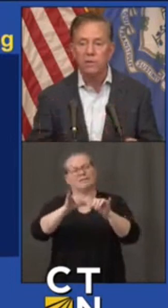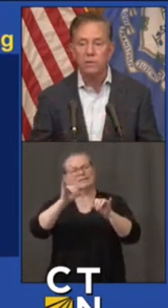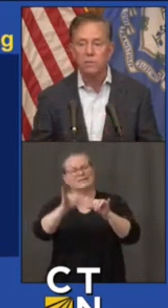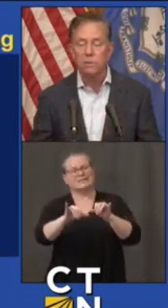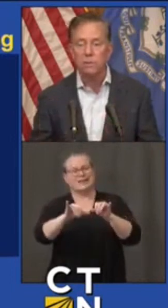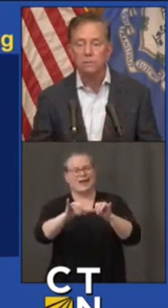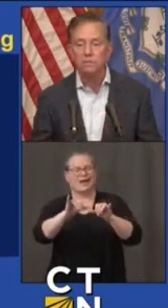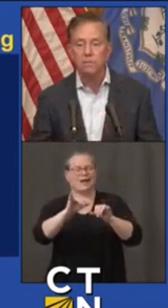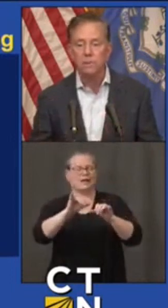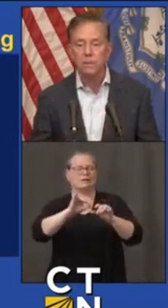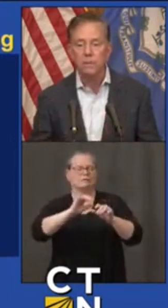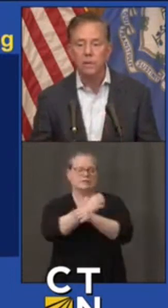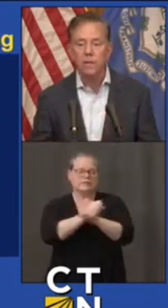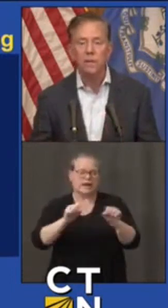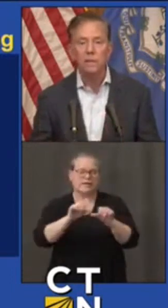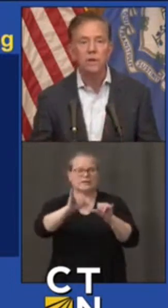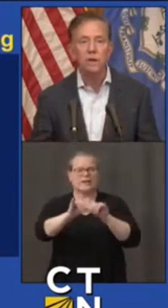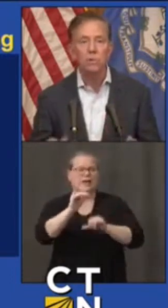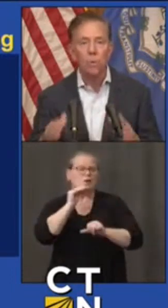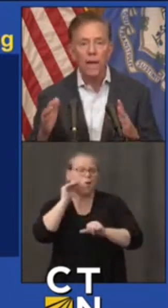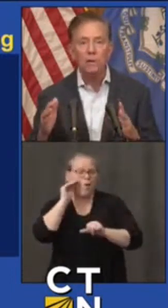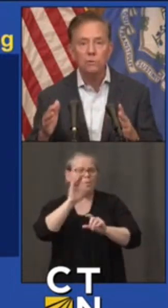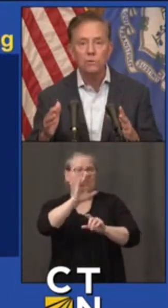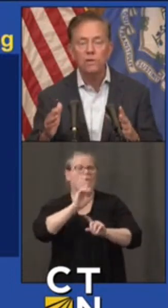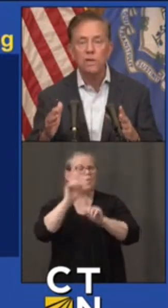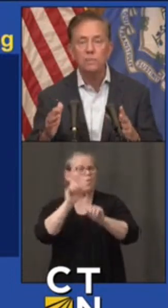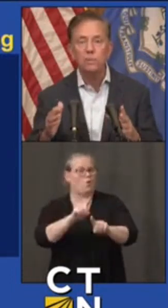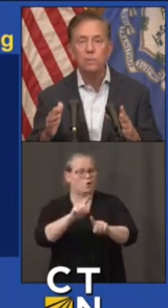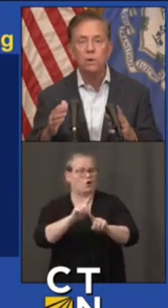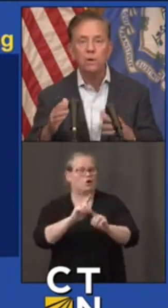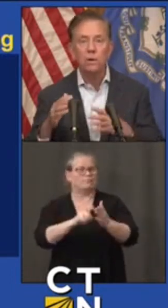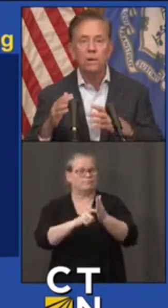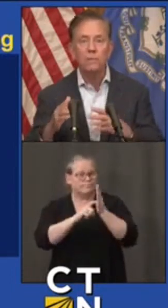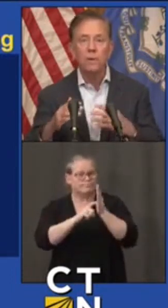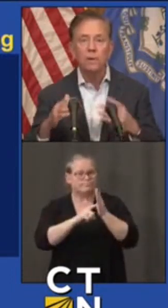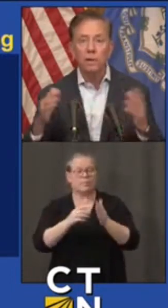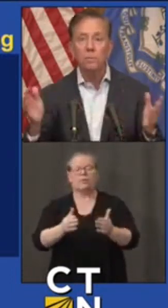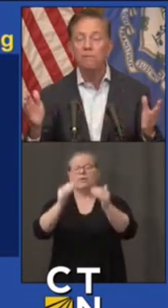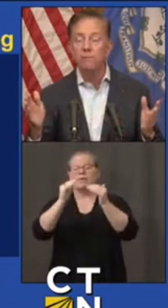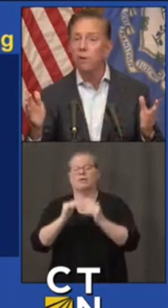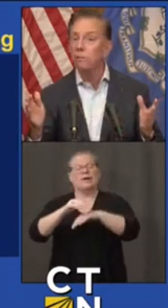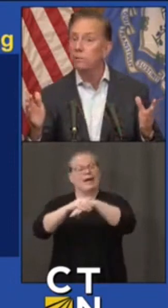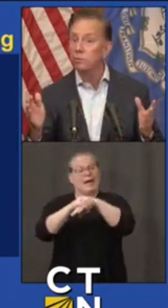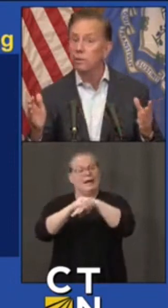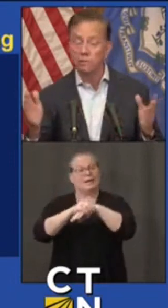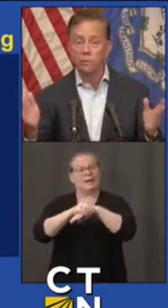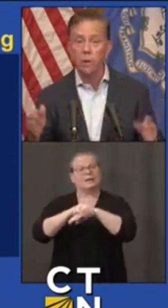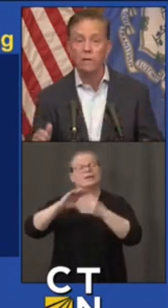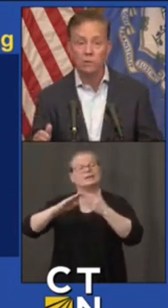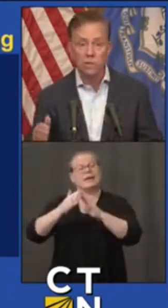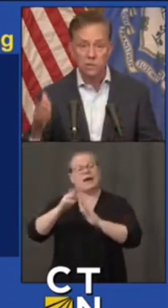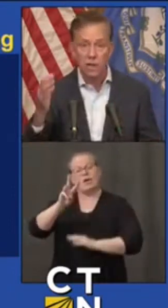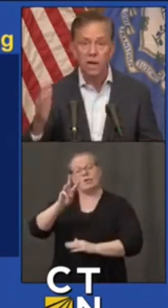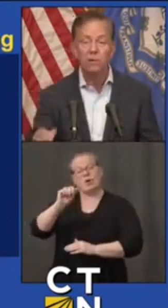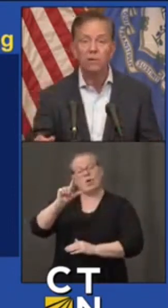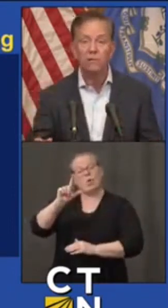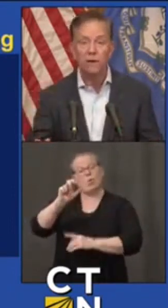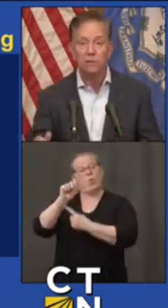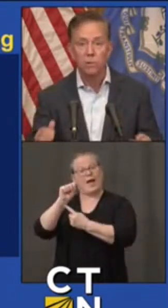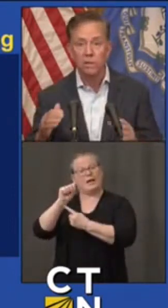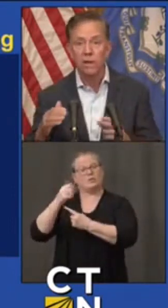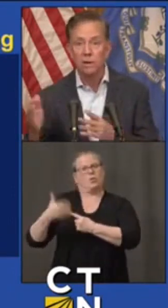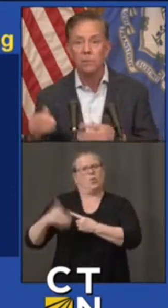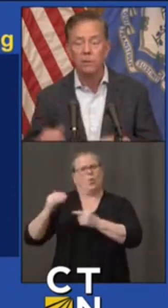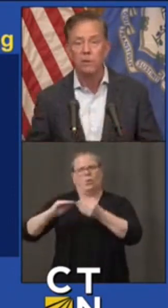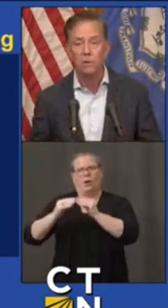in England, you've got Wales, for example, where they are being very restrictive in Wales because of the higher infection